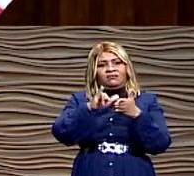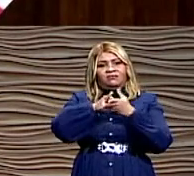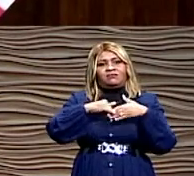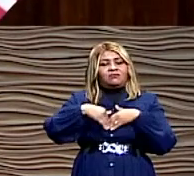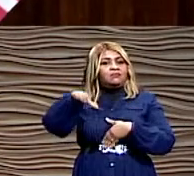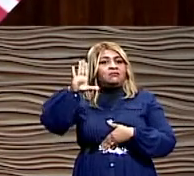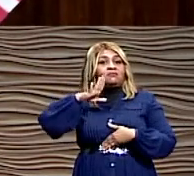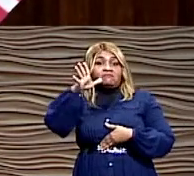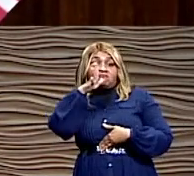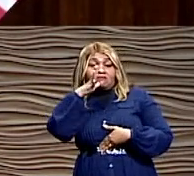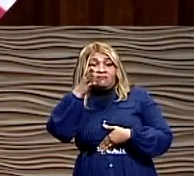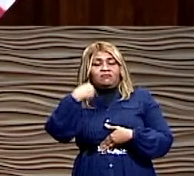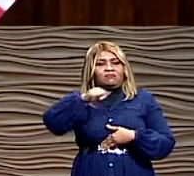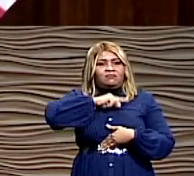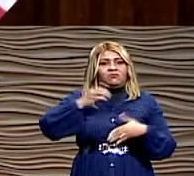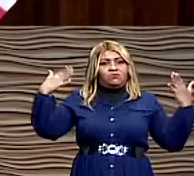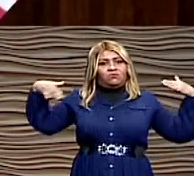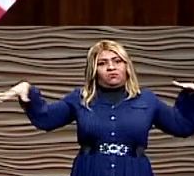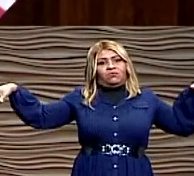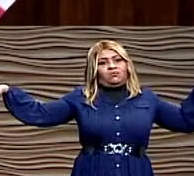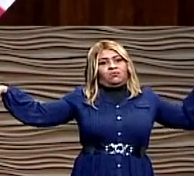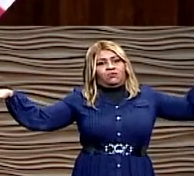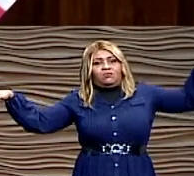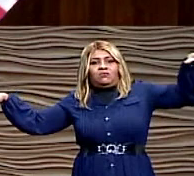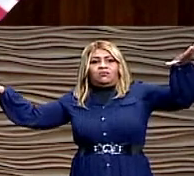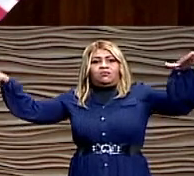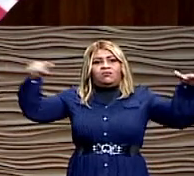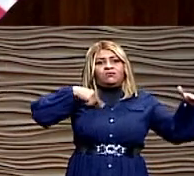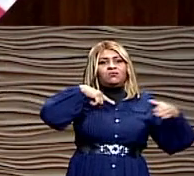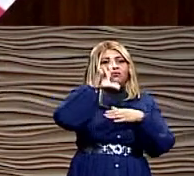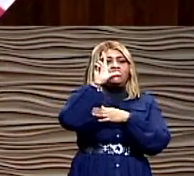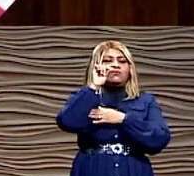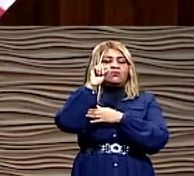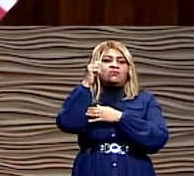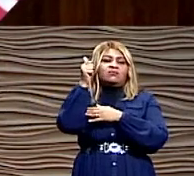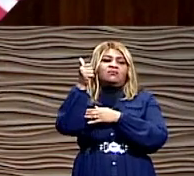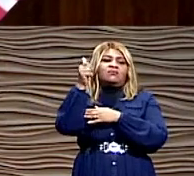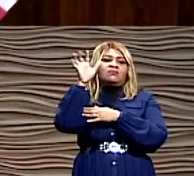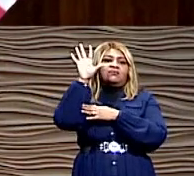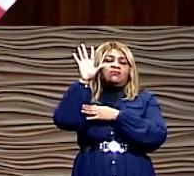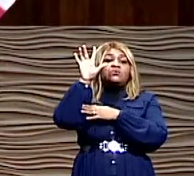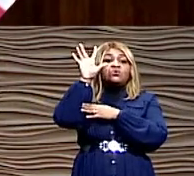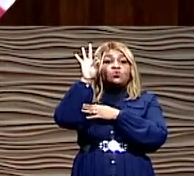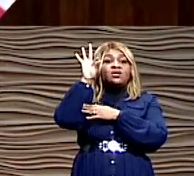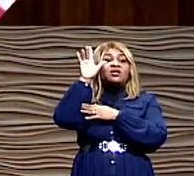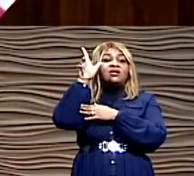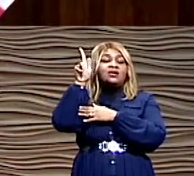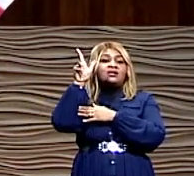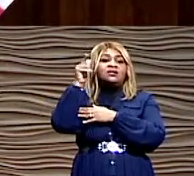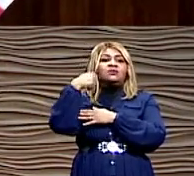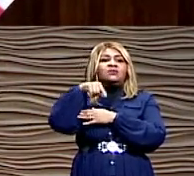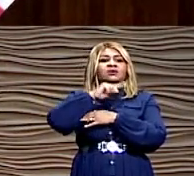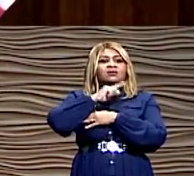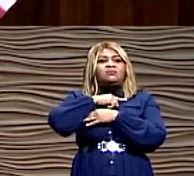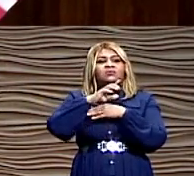sail, I decided boldly in 2019 to run for President of the United States of America.